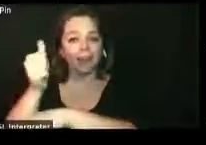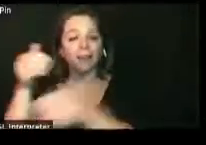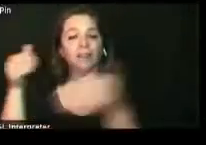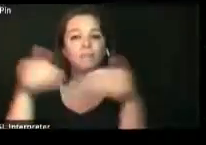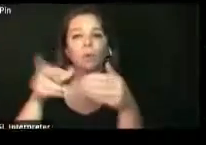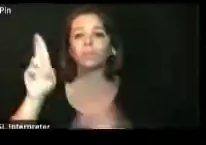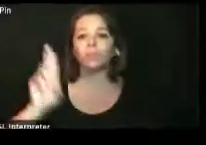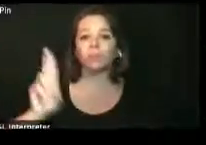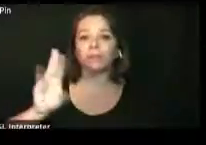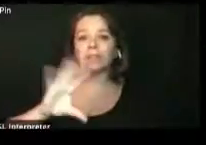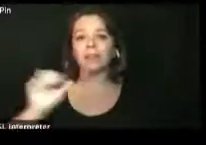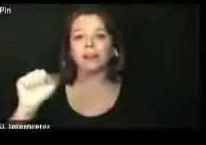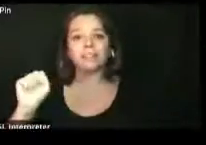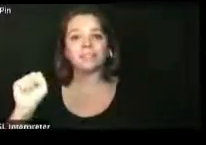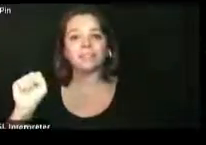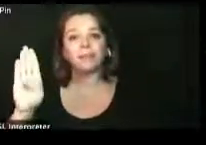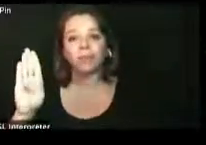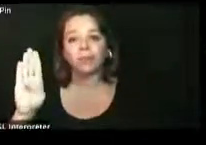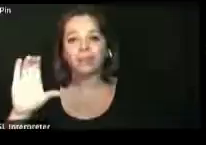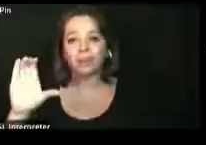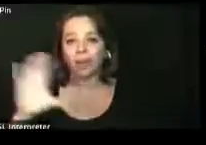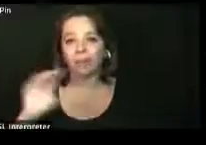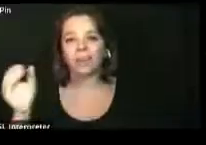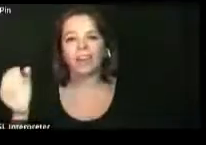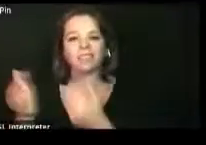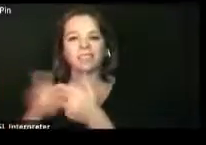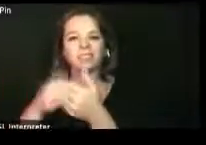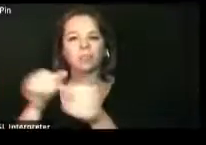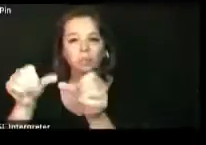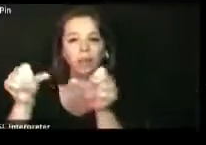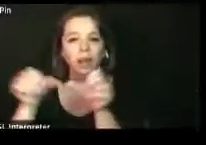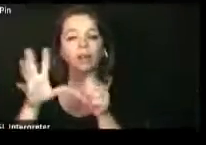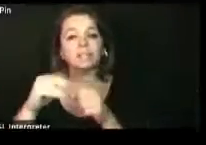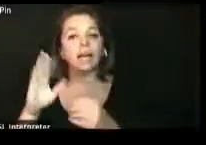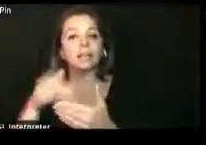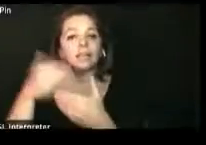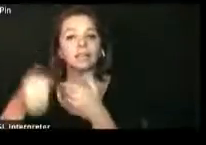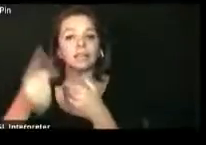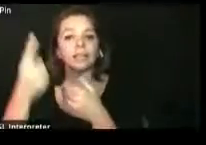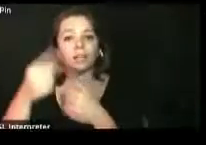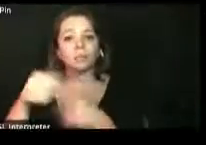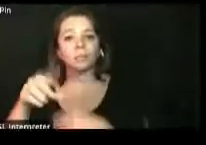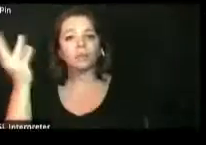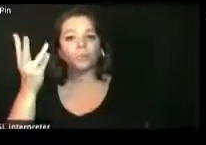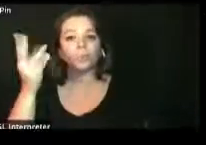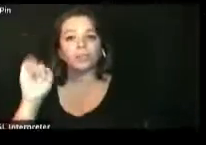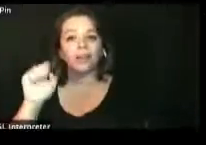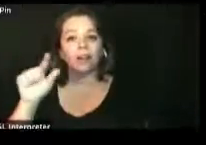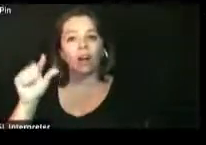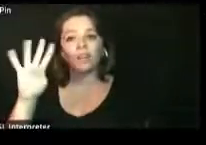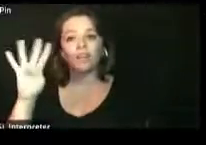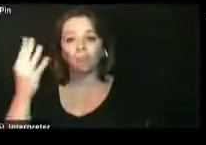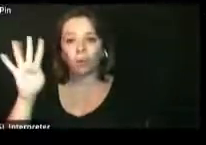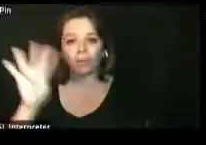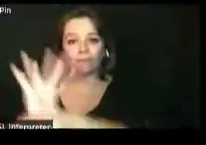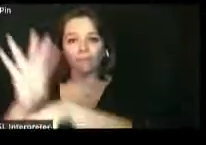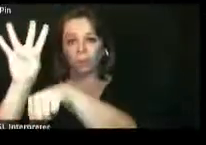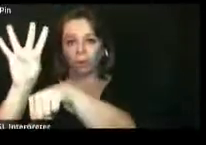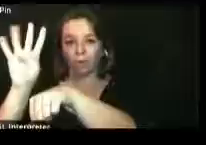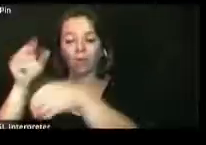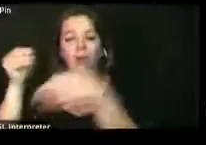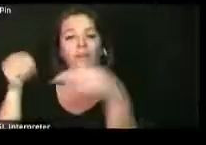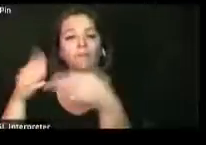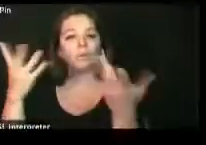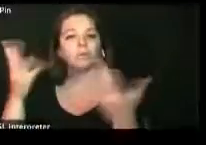counties and their surrounding areas. The next one is on Wednesday, August 4th at 4 p.m., focused on